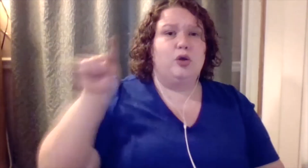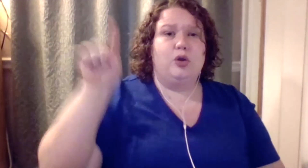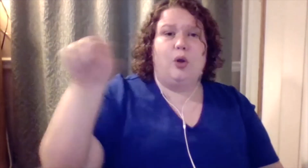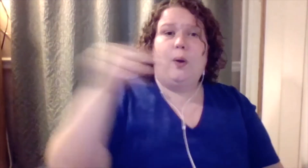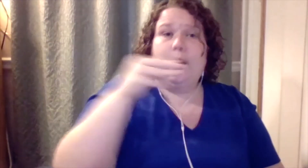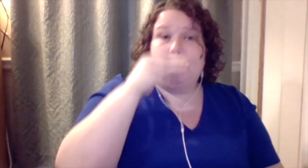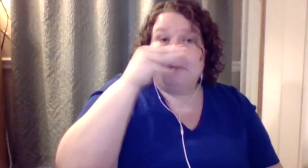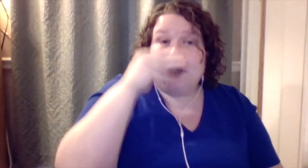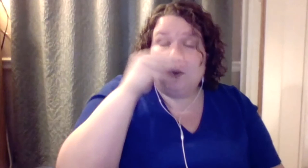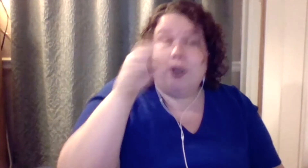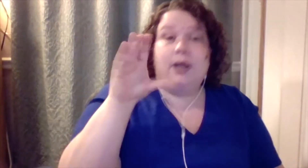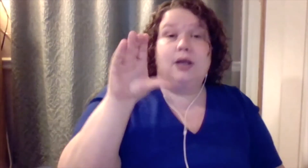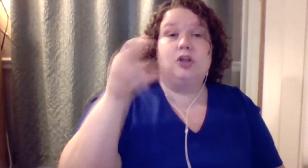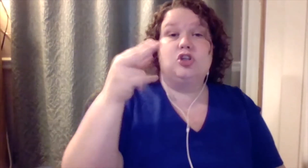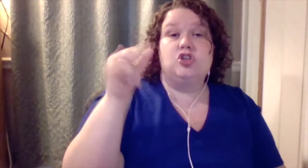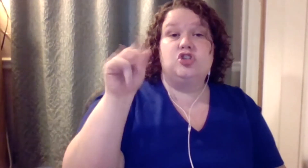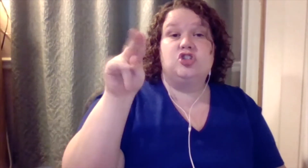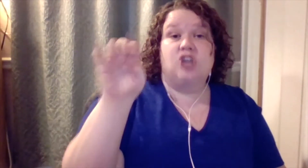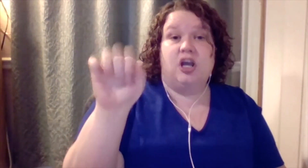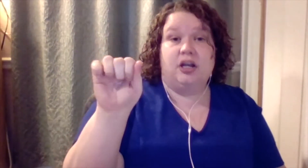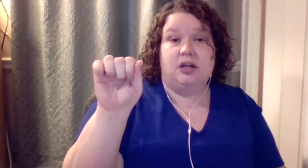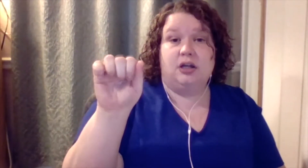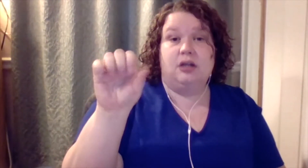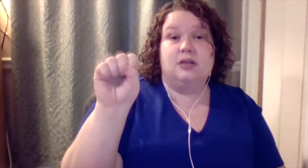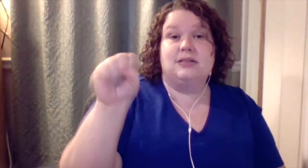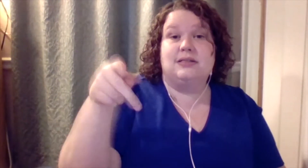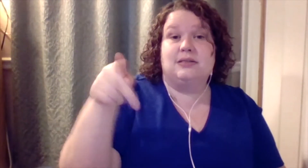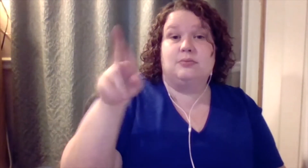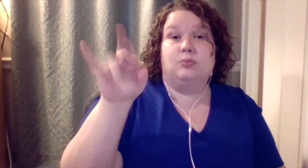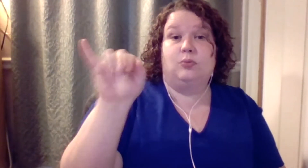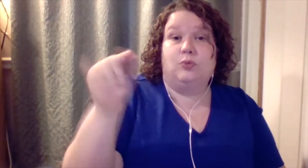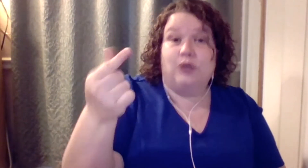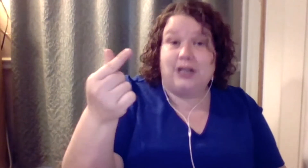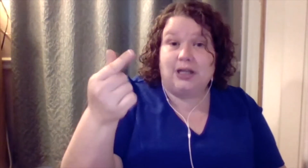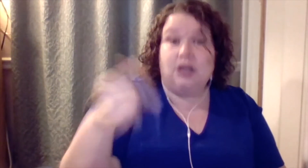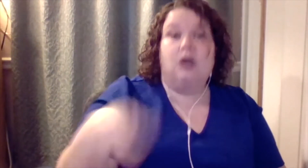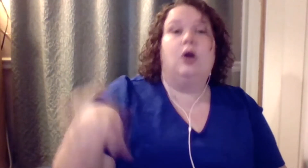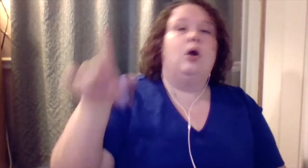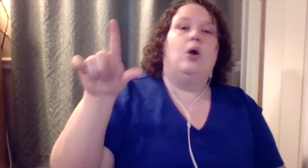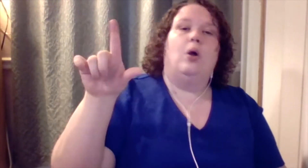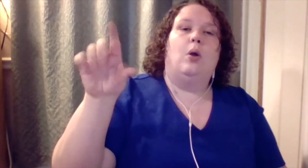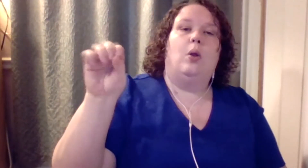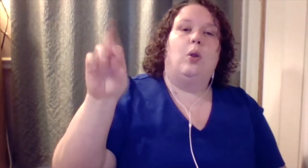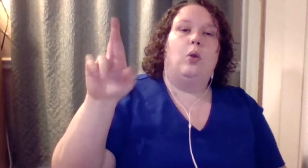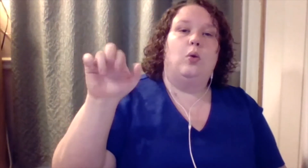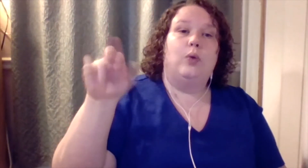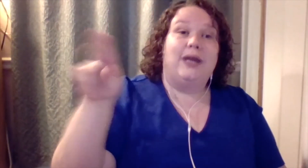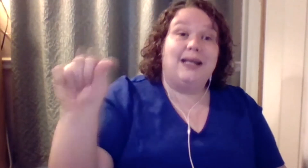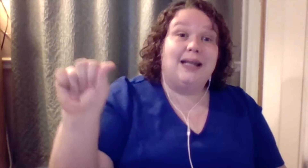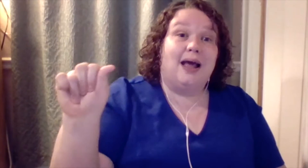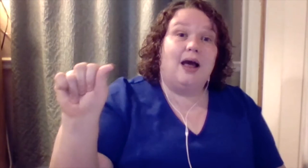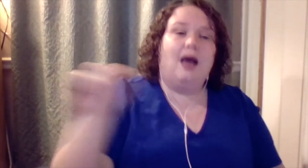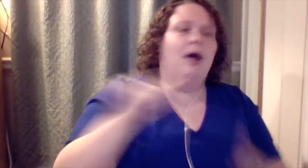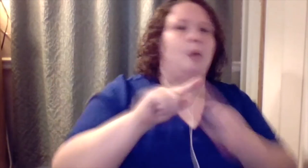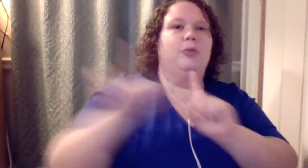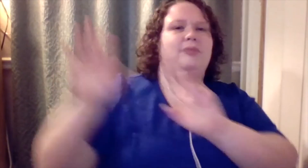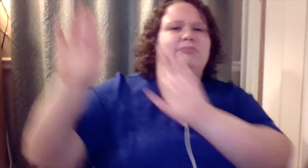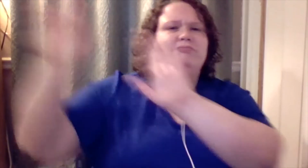China Springs, Robinson, Lorena, and they're actually choosing to go to a Waco ISD school, which is Alta Vista